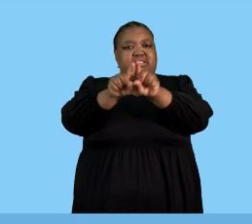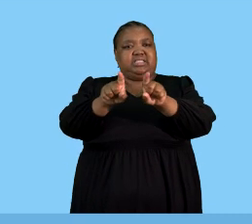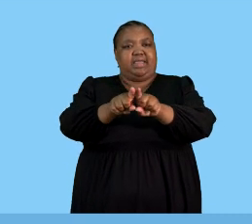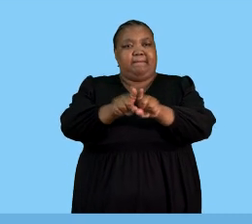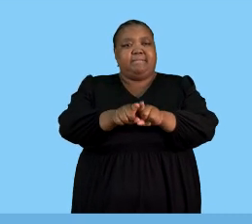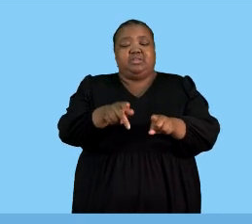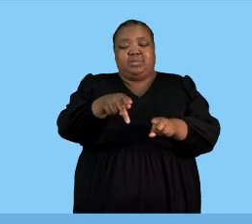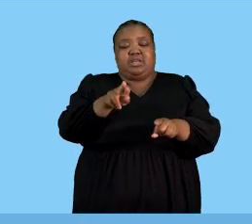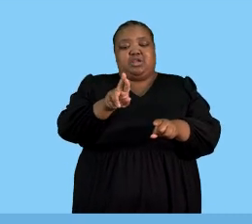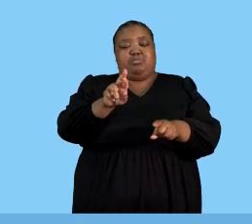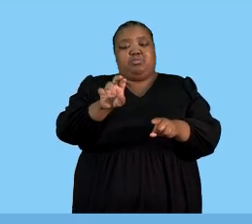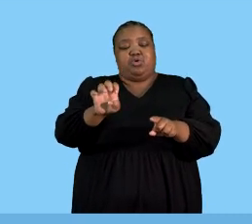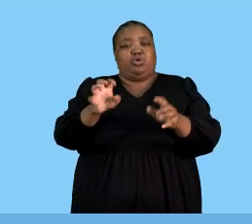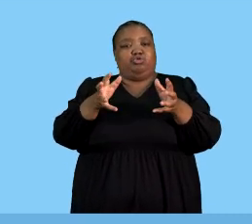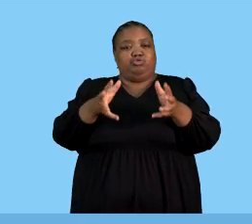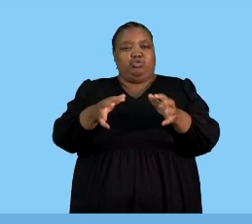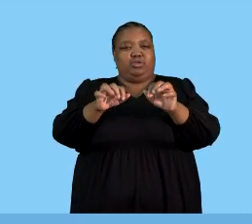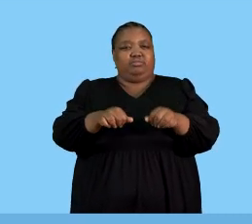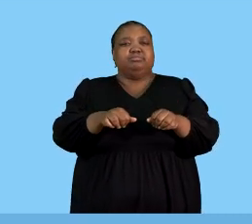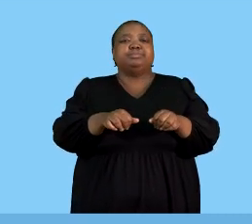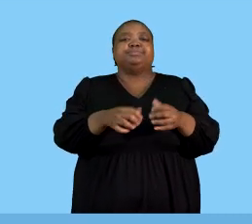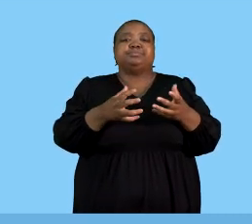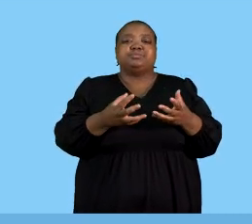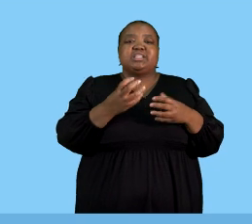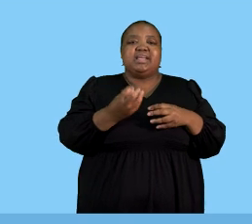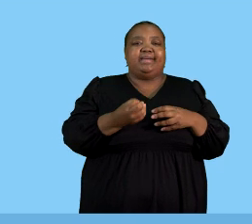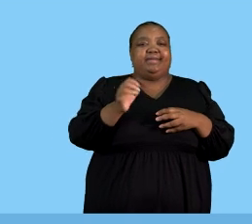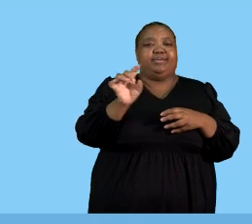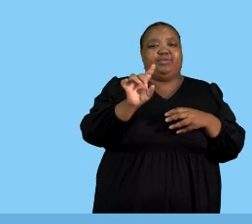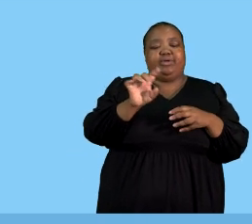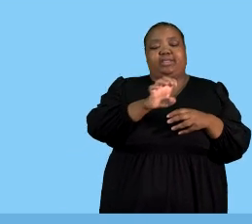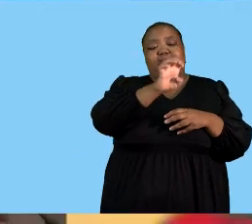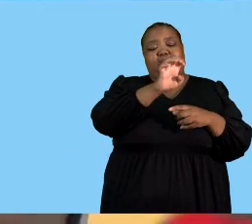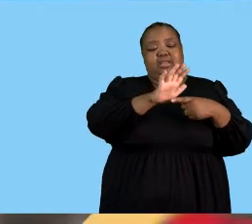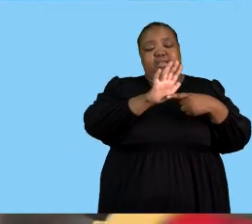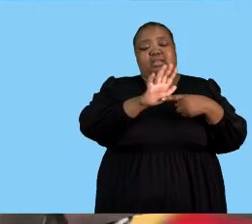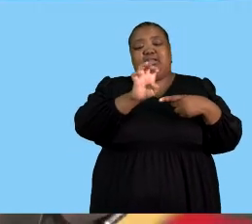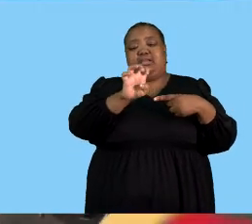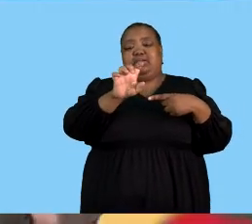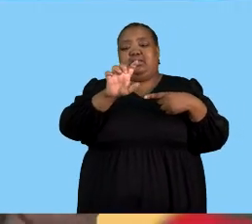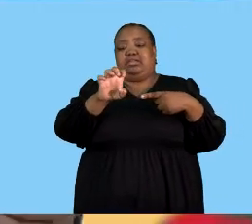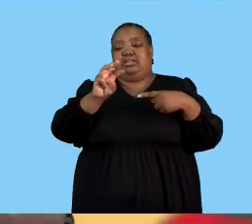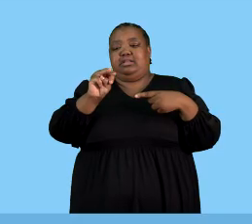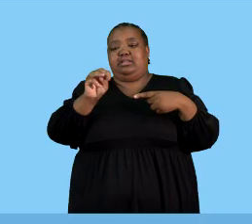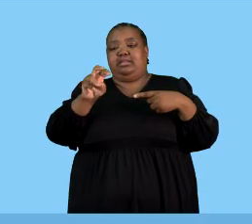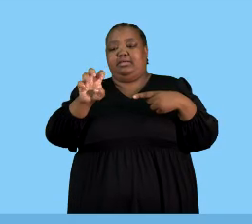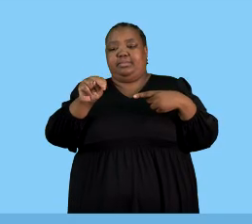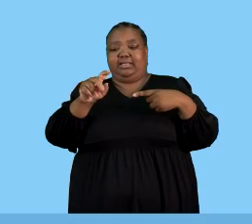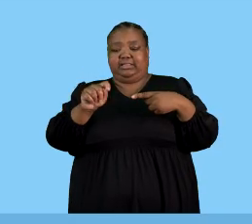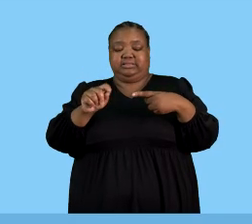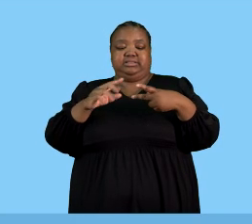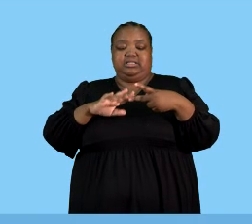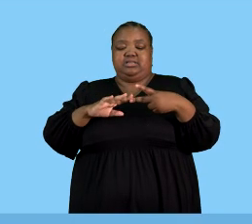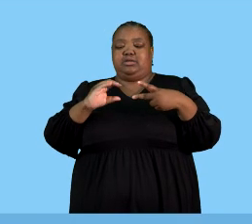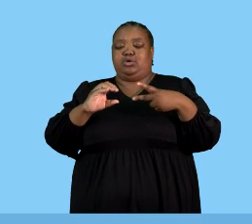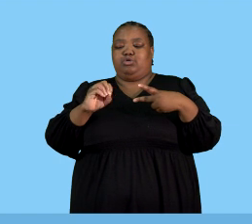that exist, namely we have elements and then we have compounds. So pure substances are elements and compounds. And then